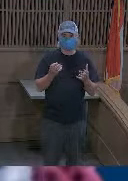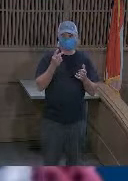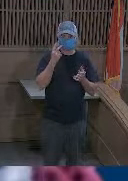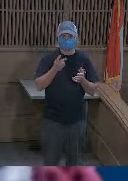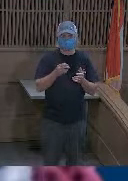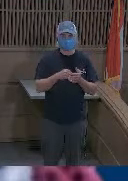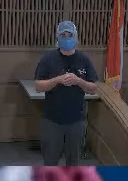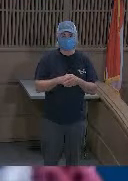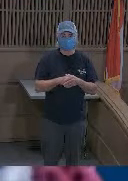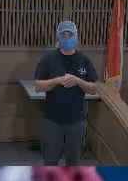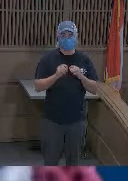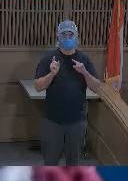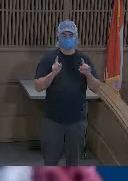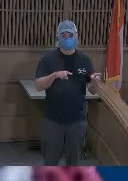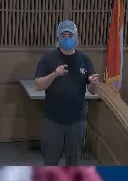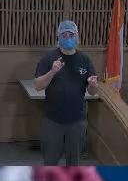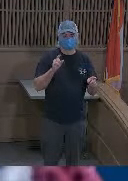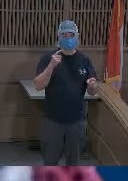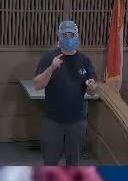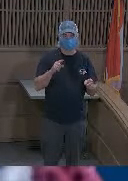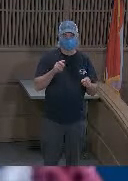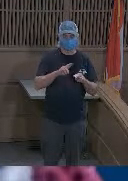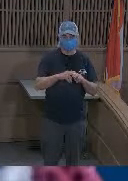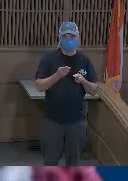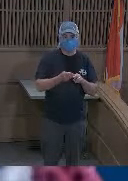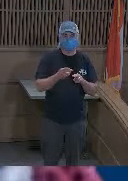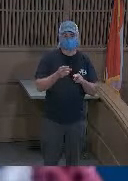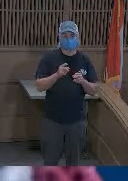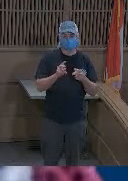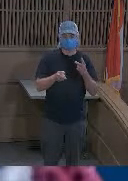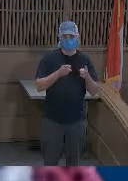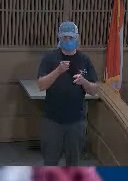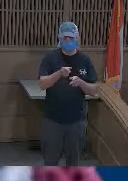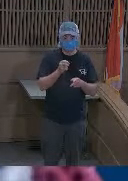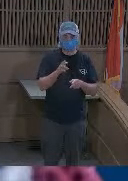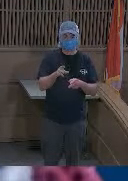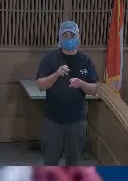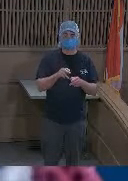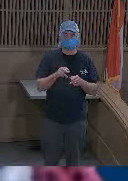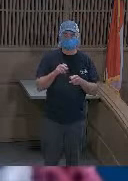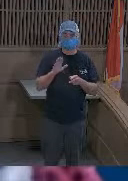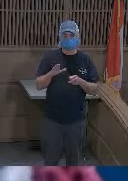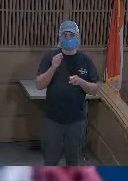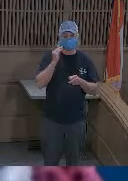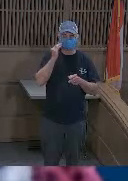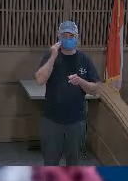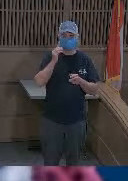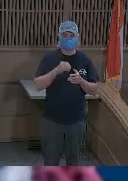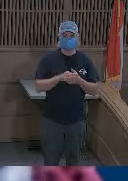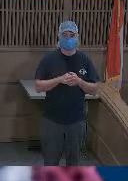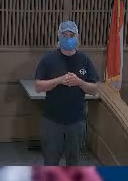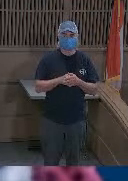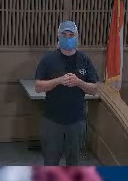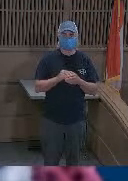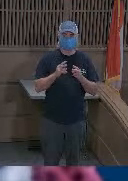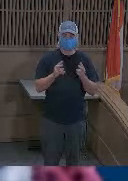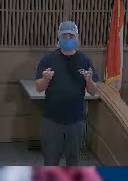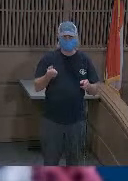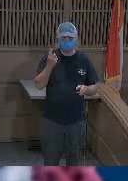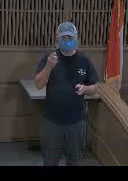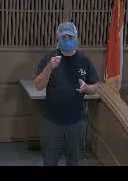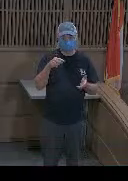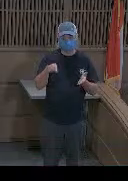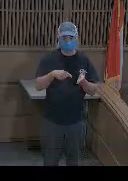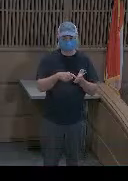the hospital or even come to your residence. But all of them, I'm just picking back on what they're saying. This thing is serious, more serious than